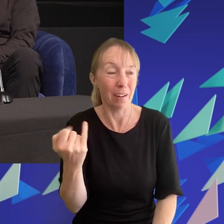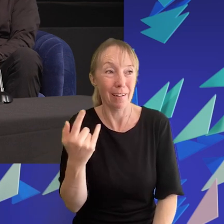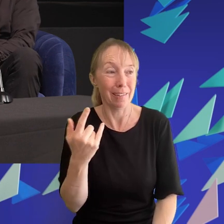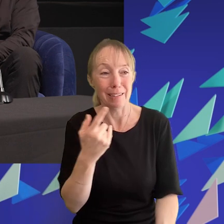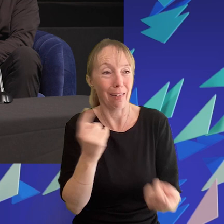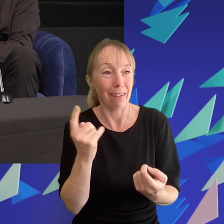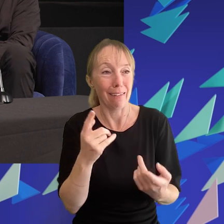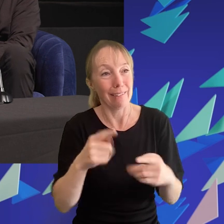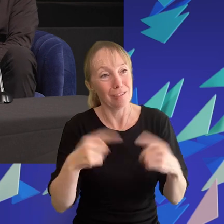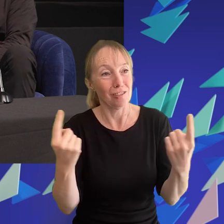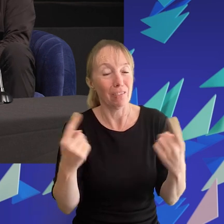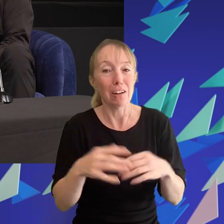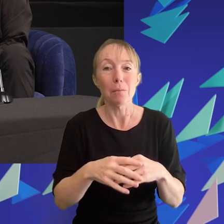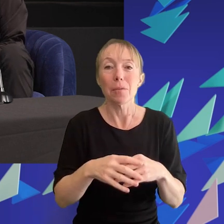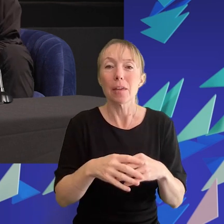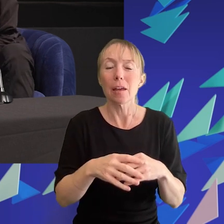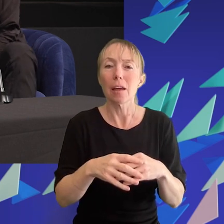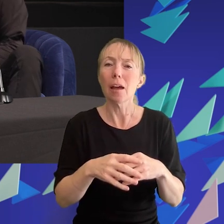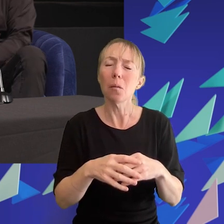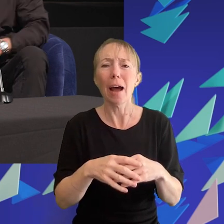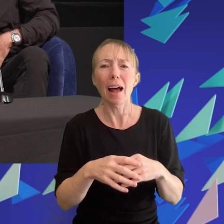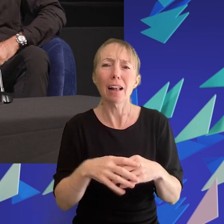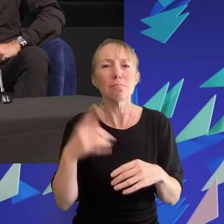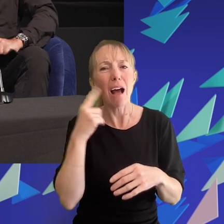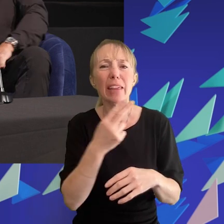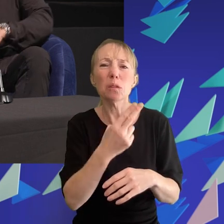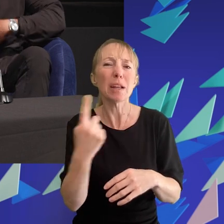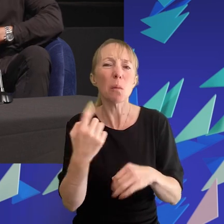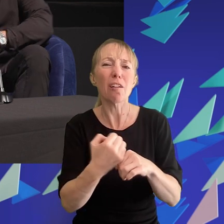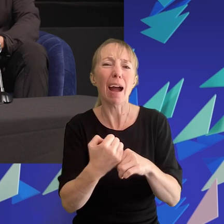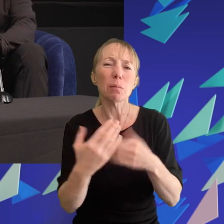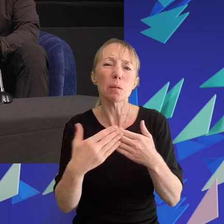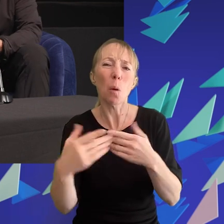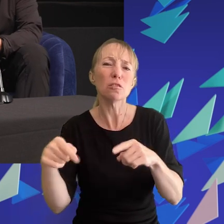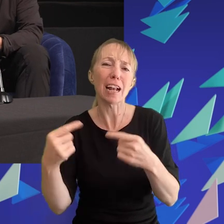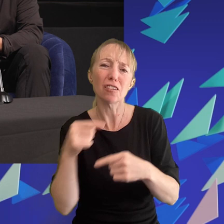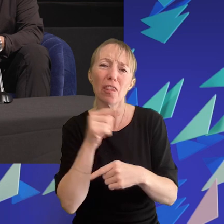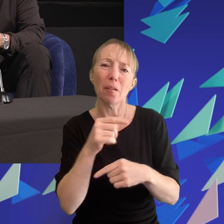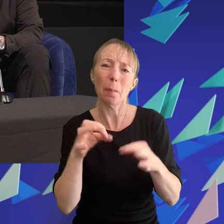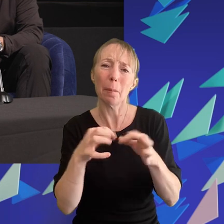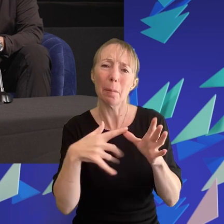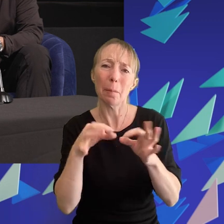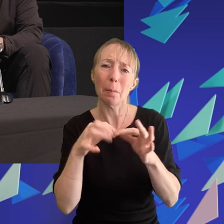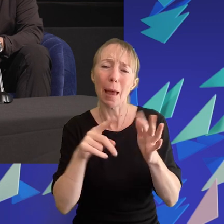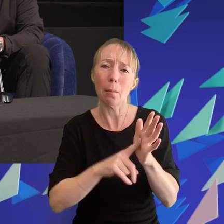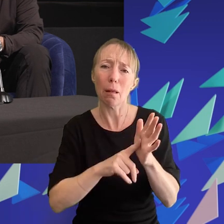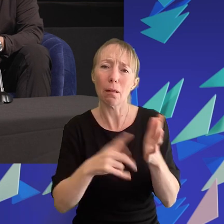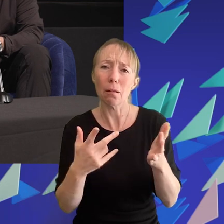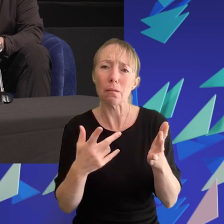No, I think this one, in a way, I think 21 grams is more challenging than this. I think the